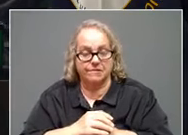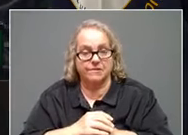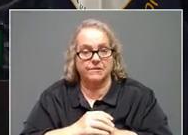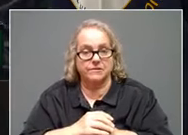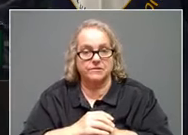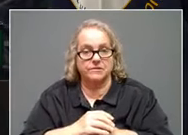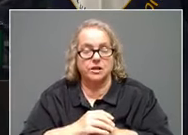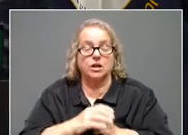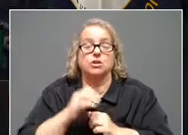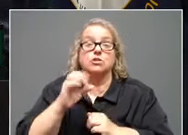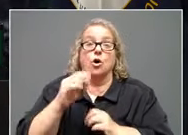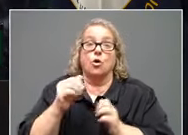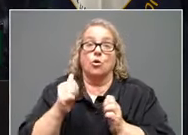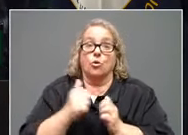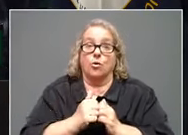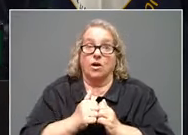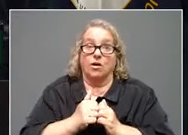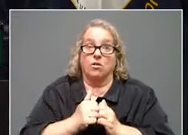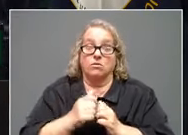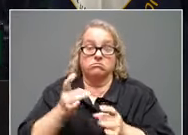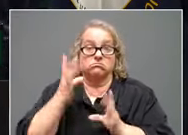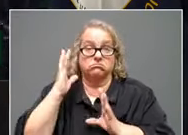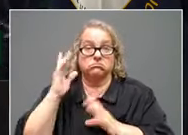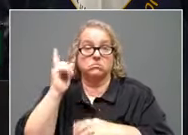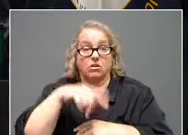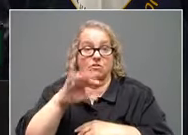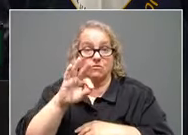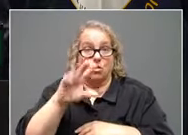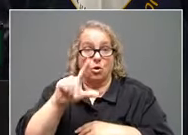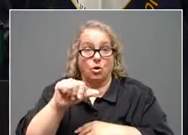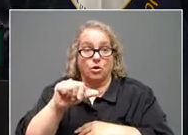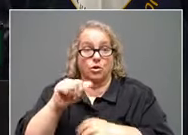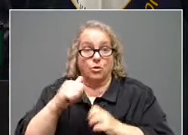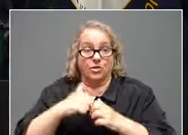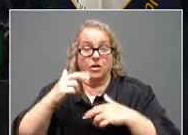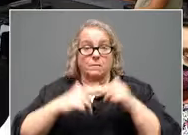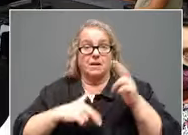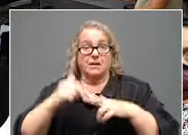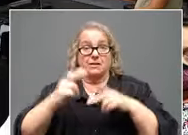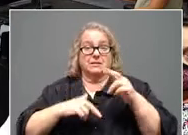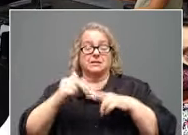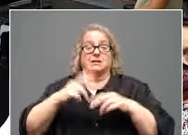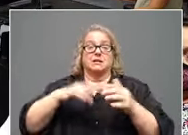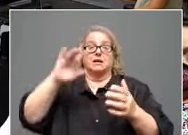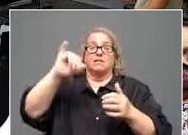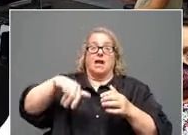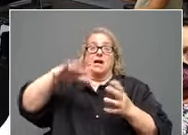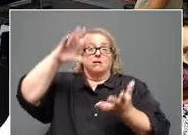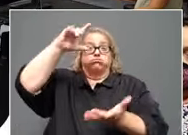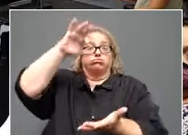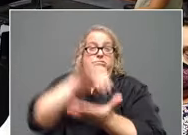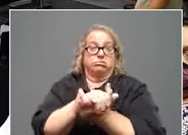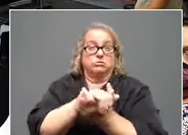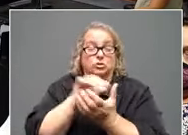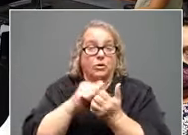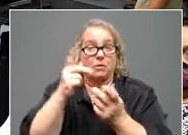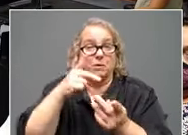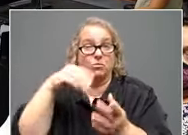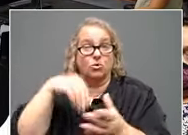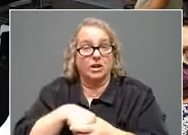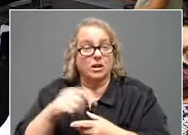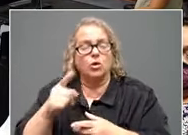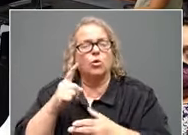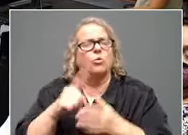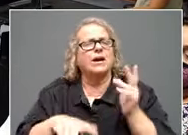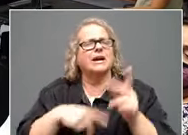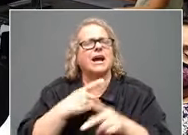the tragedy down in Surfside, Florida, with the older condo building, what kind of protocols are in place in Kentucky to kind of